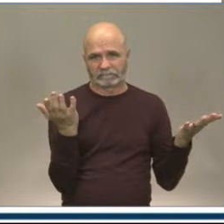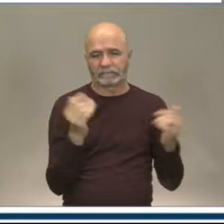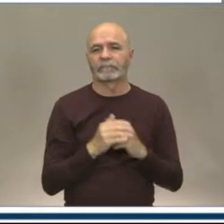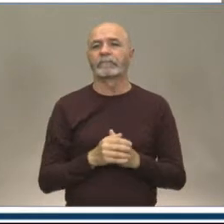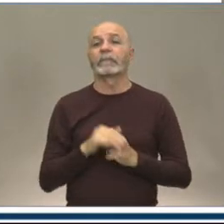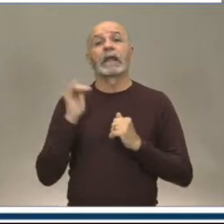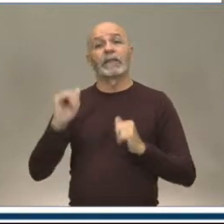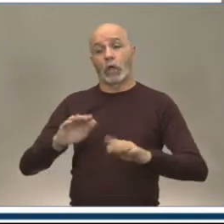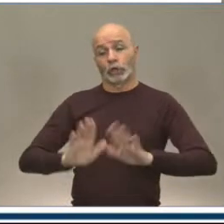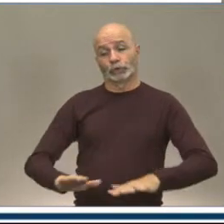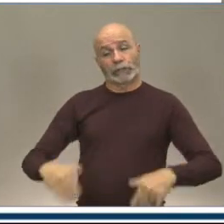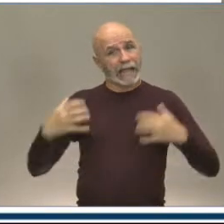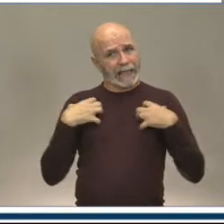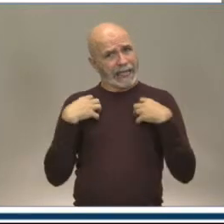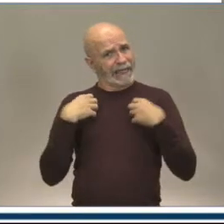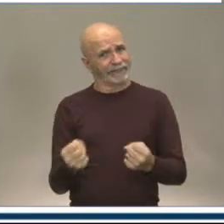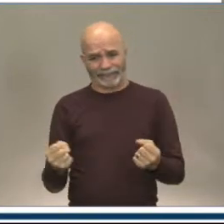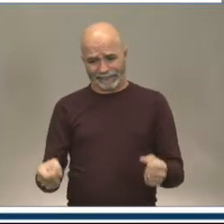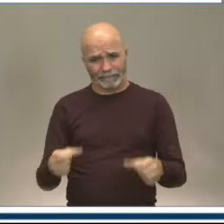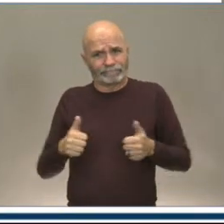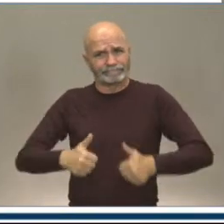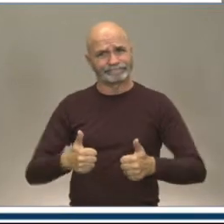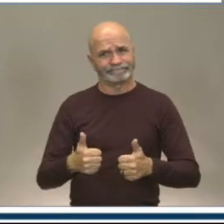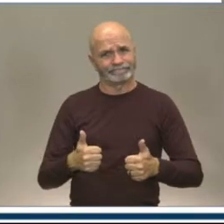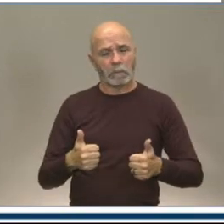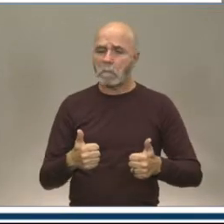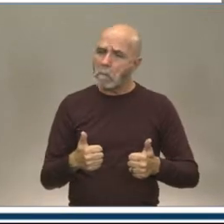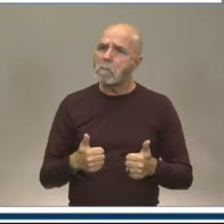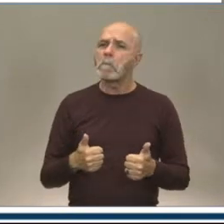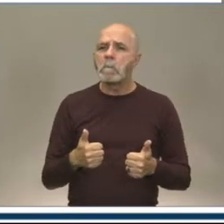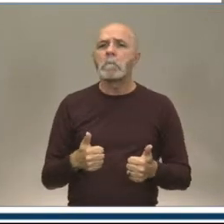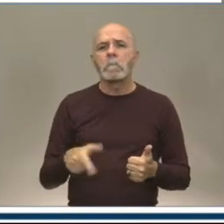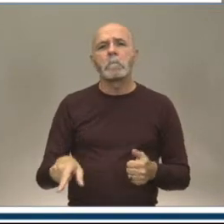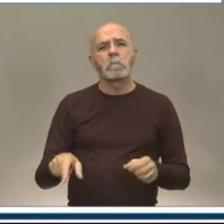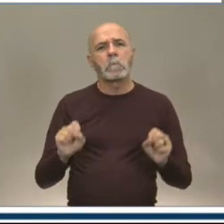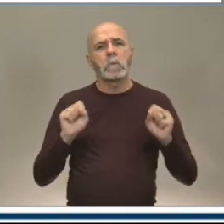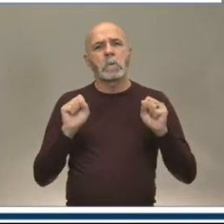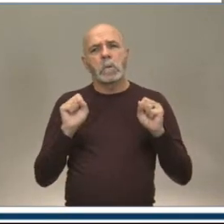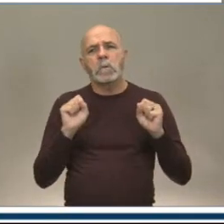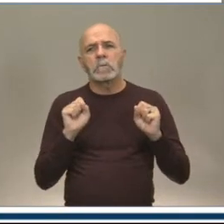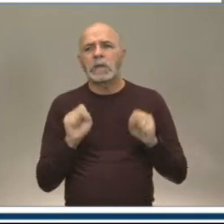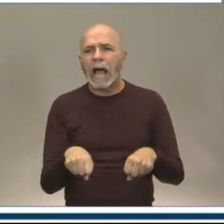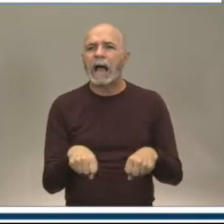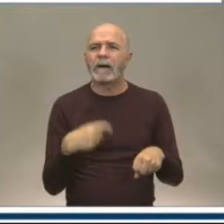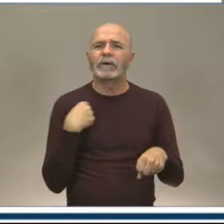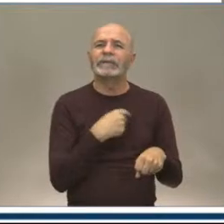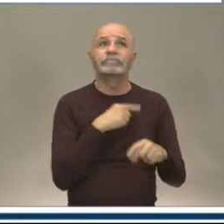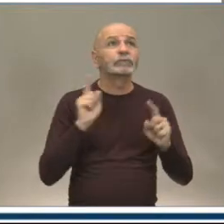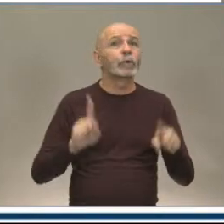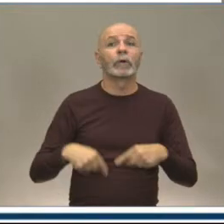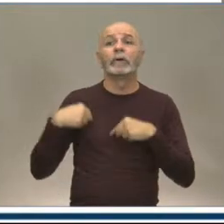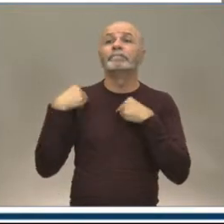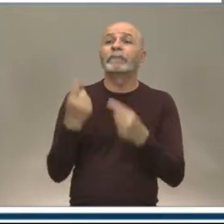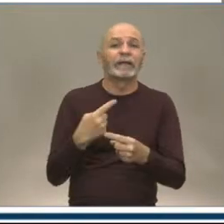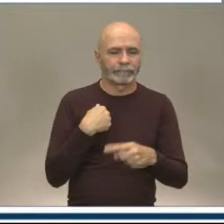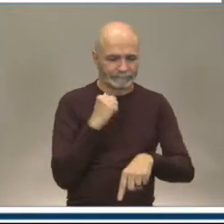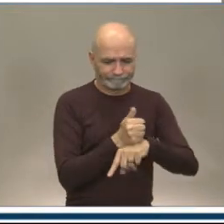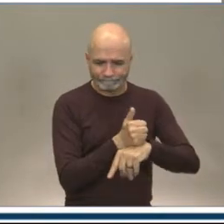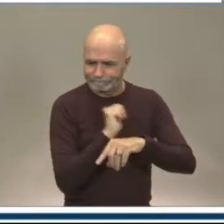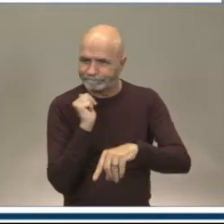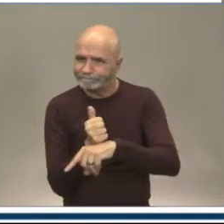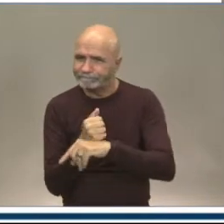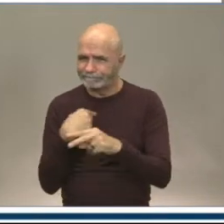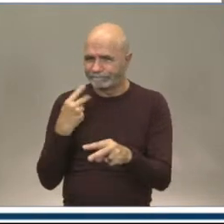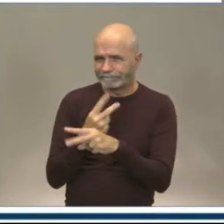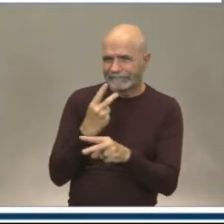that many of the necessary things we've had to put in place to limit the spread of COVID, whether